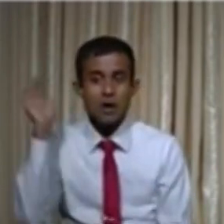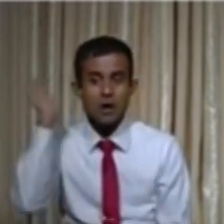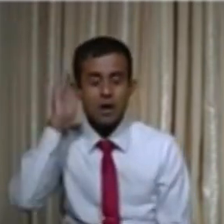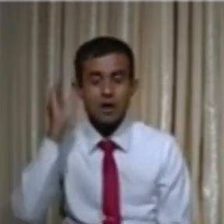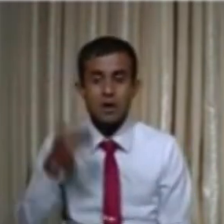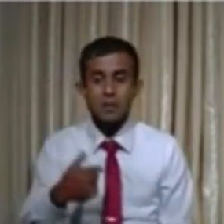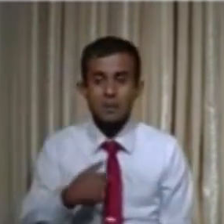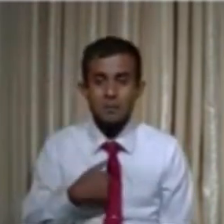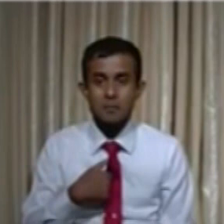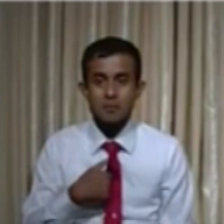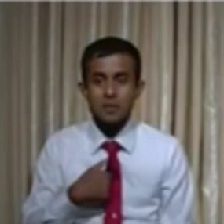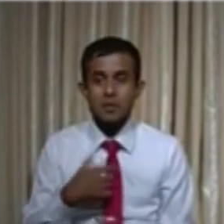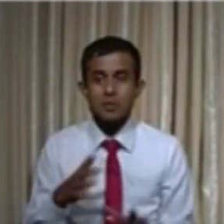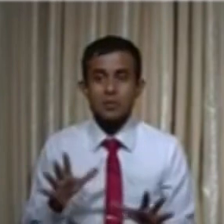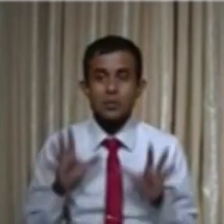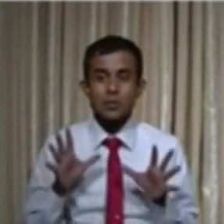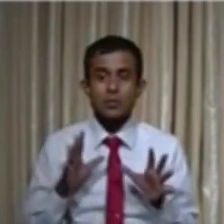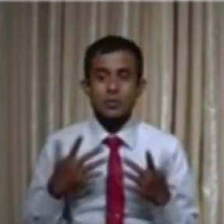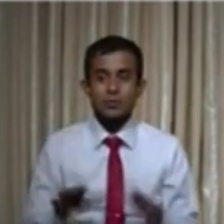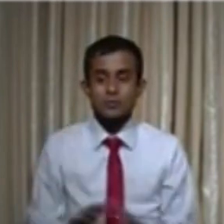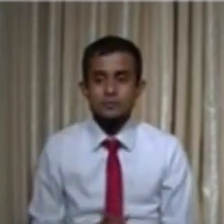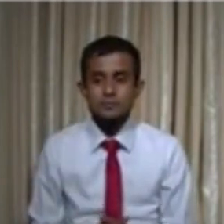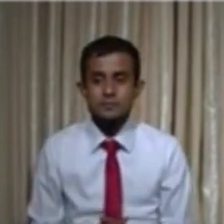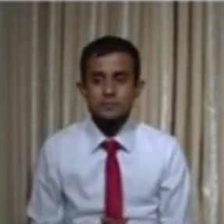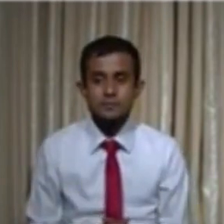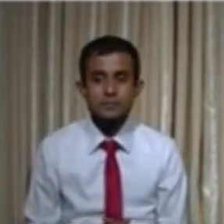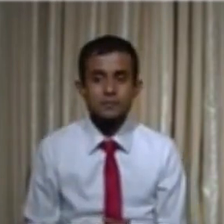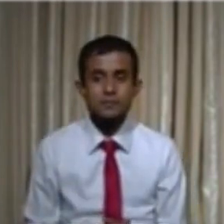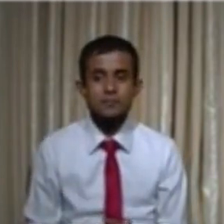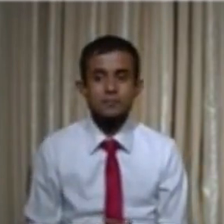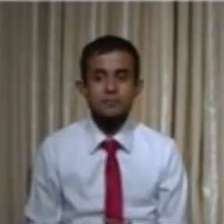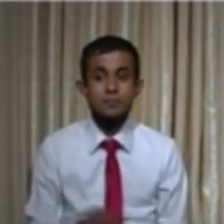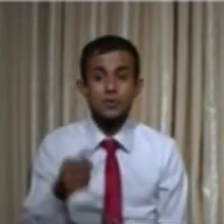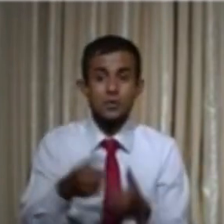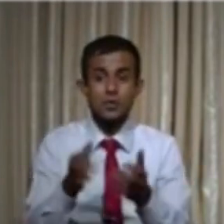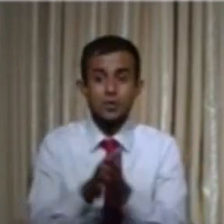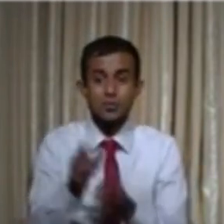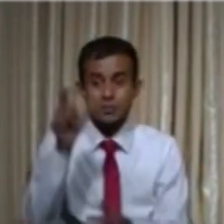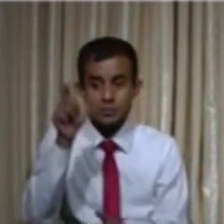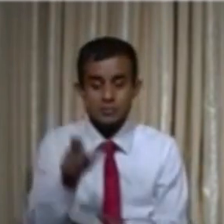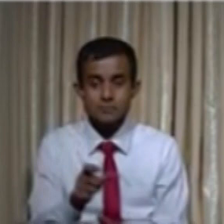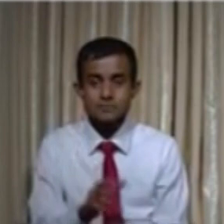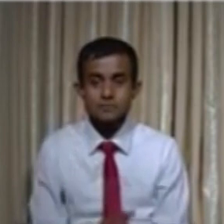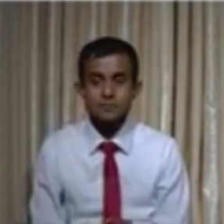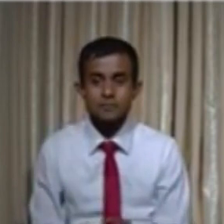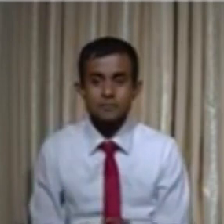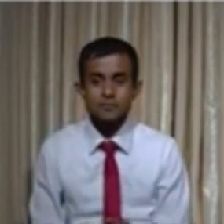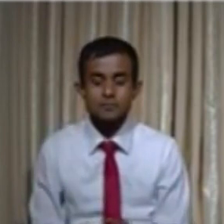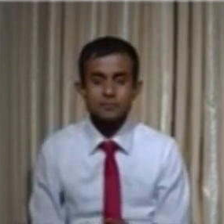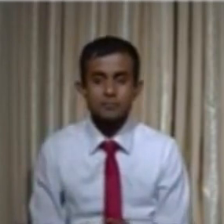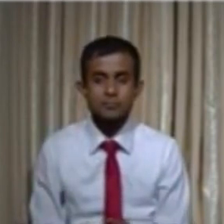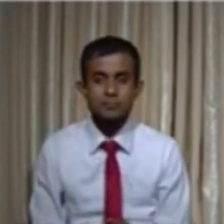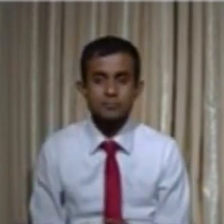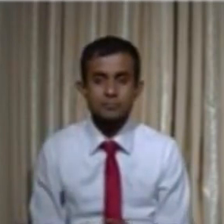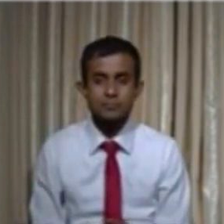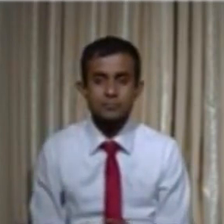also made comments along the same lines as you did, which was that in a country like Sri Lanka, to